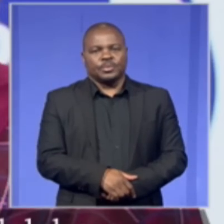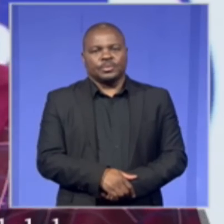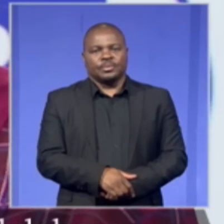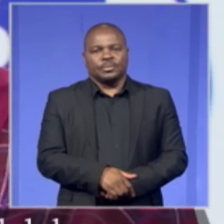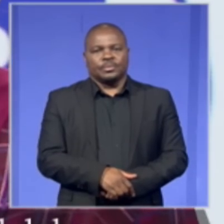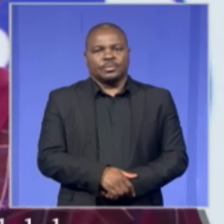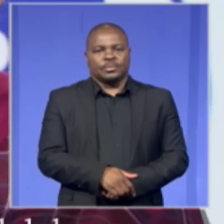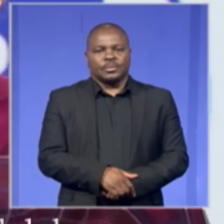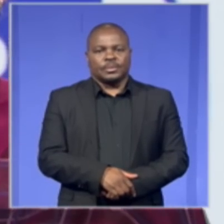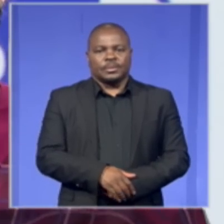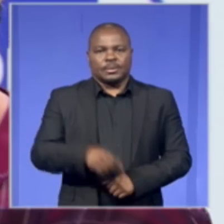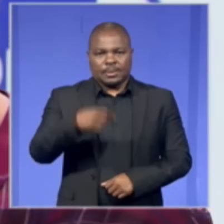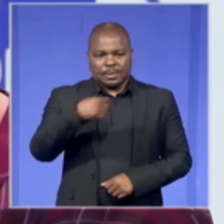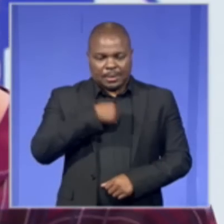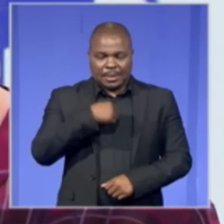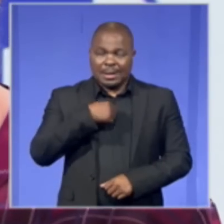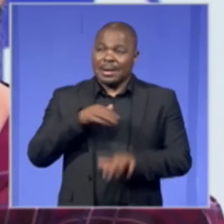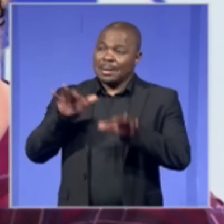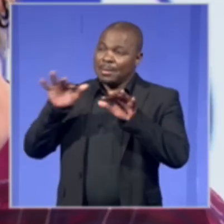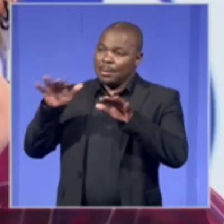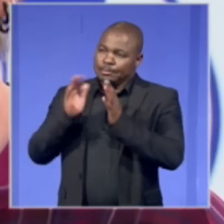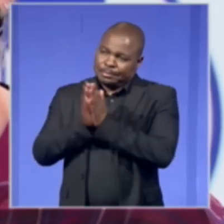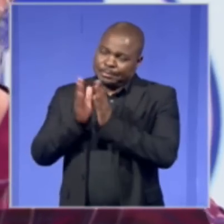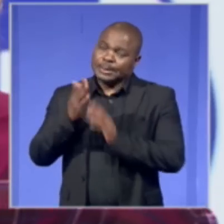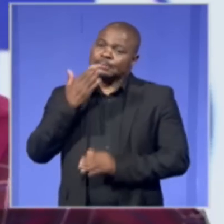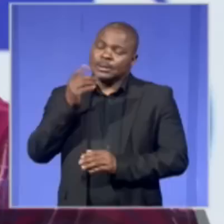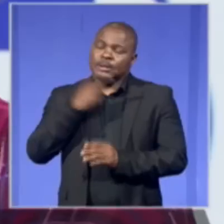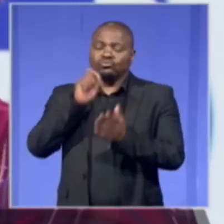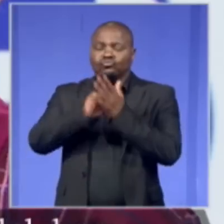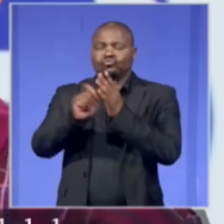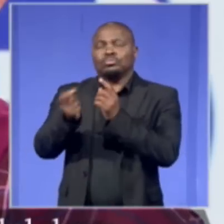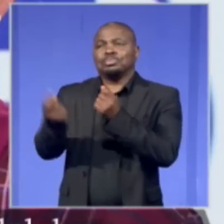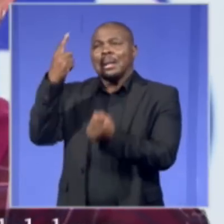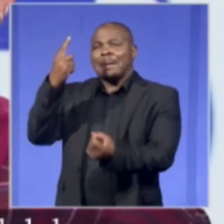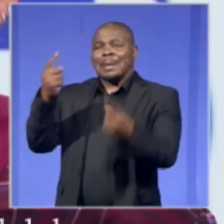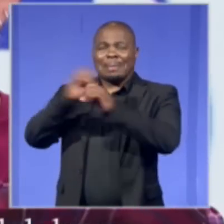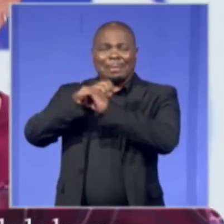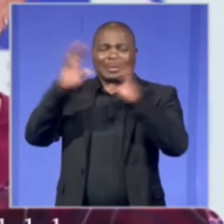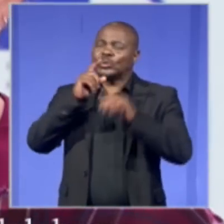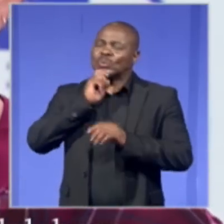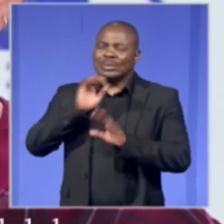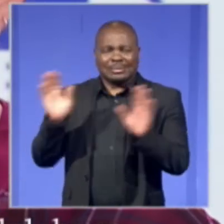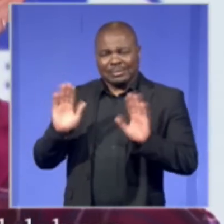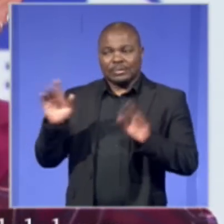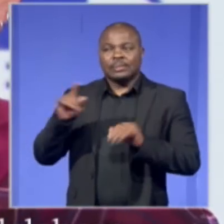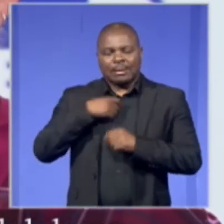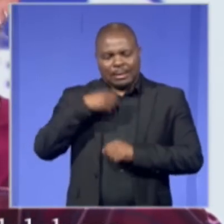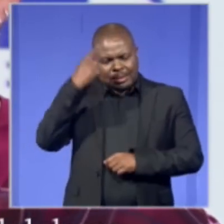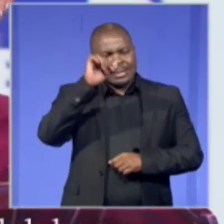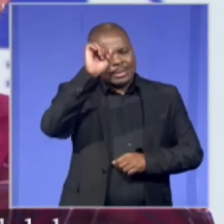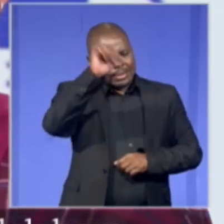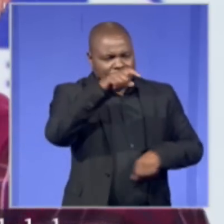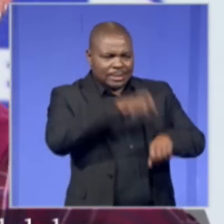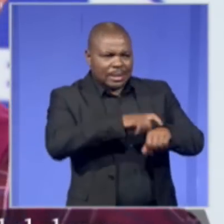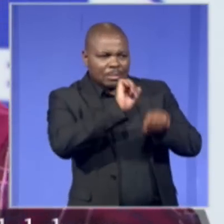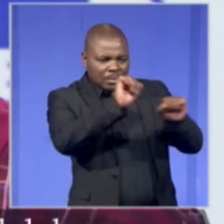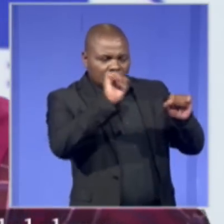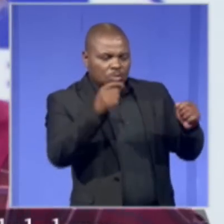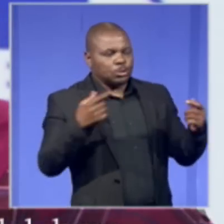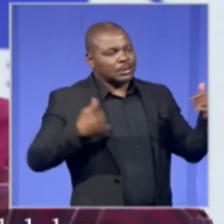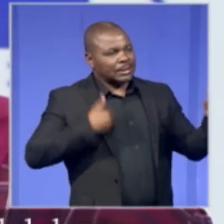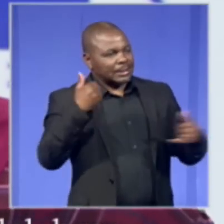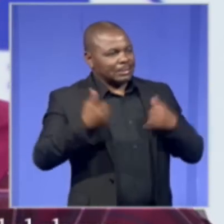I would implore people not to use fireworks. I understand that it's a time for celebration and fireworks can give